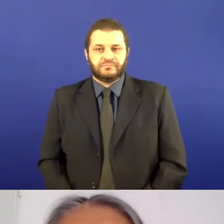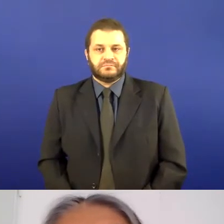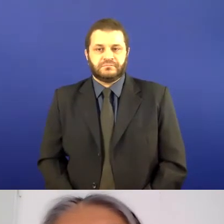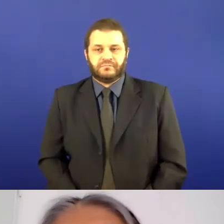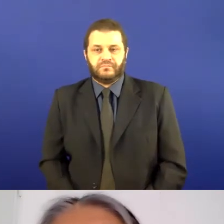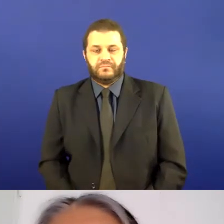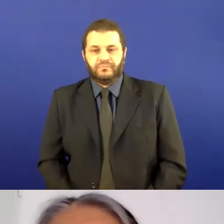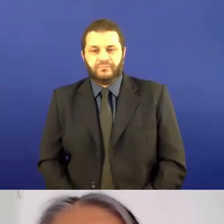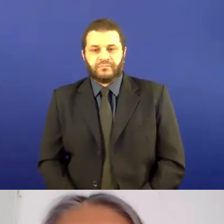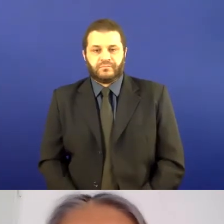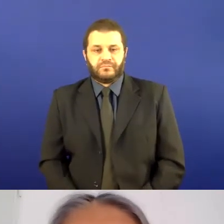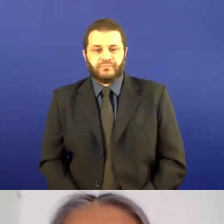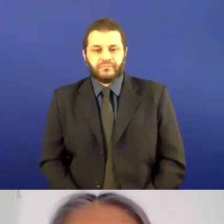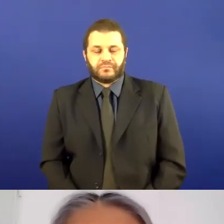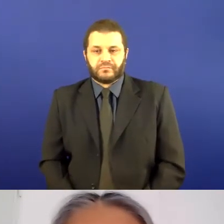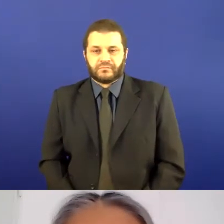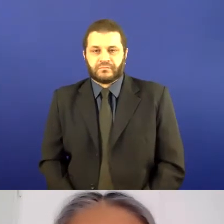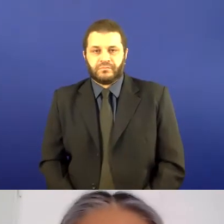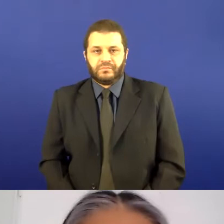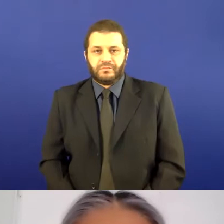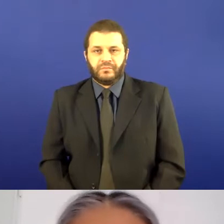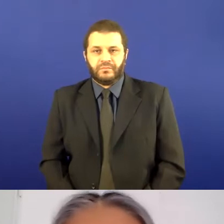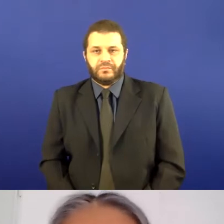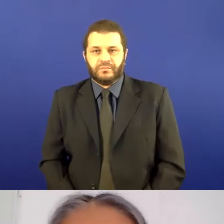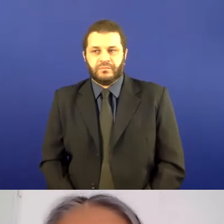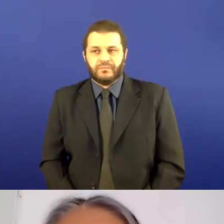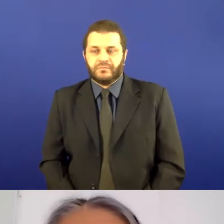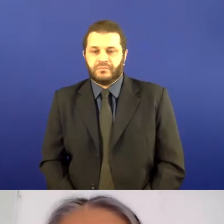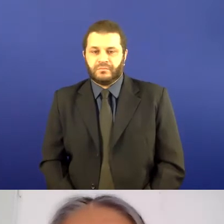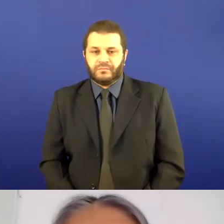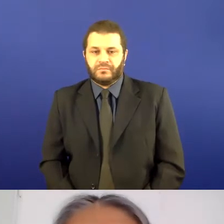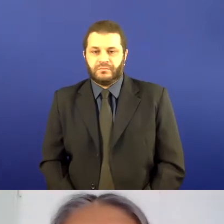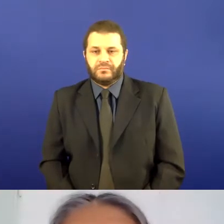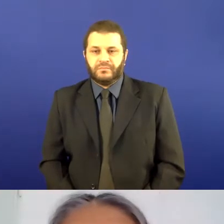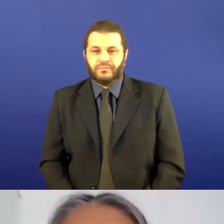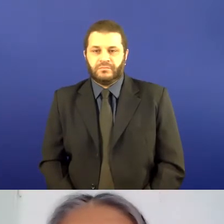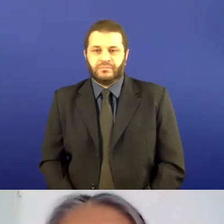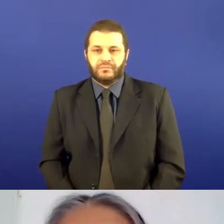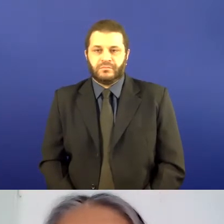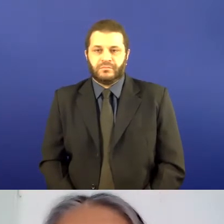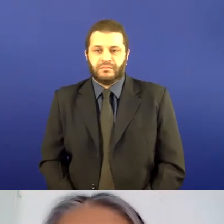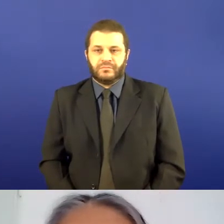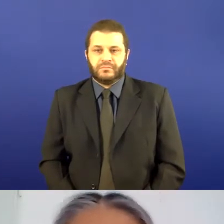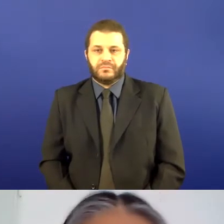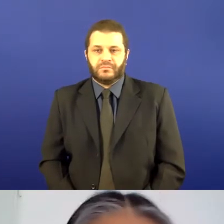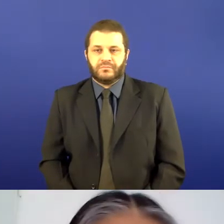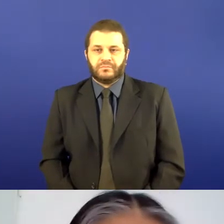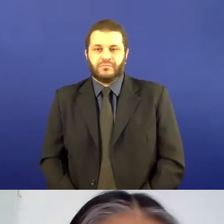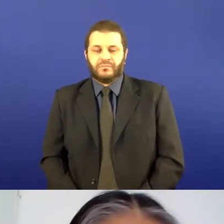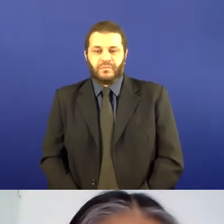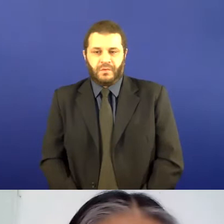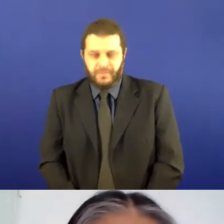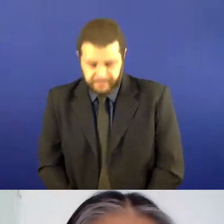Good morning, Lopa and Shannon. Here is Tarsila. Nobody listen.